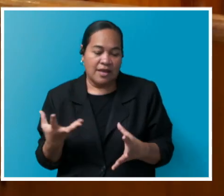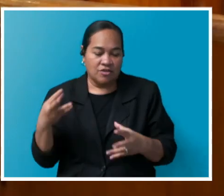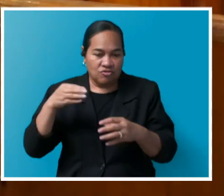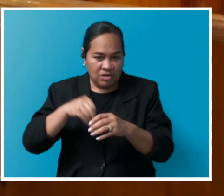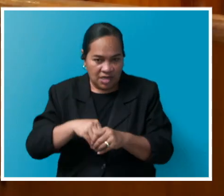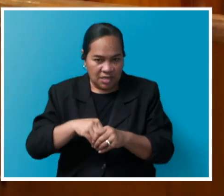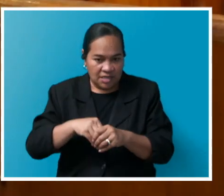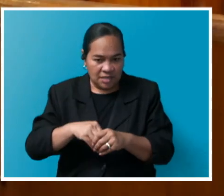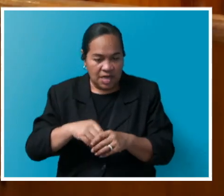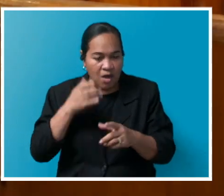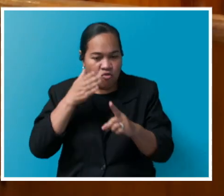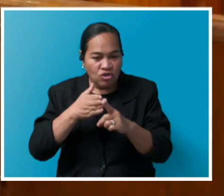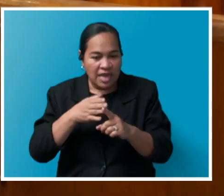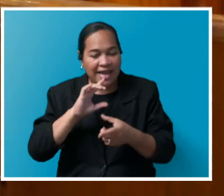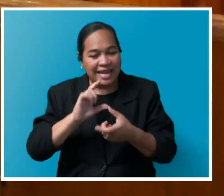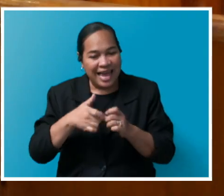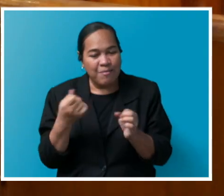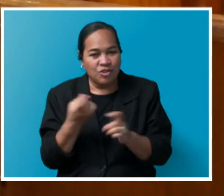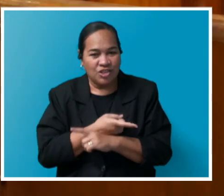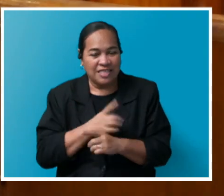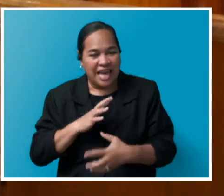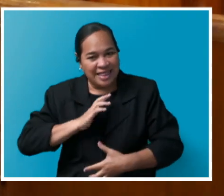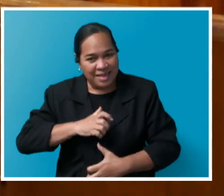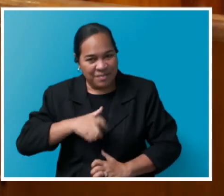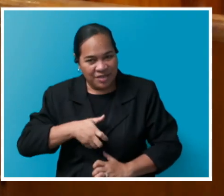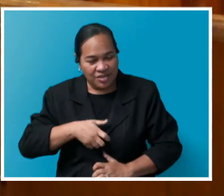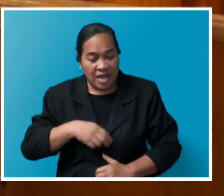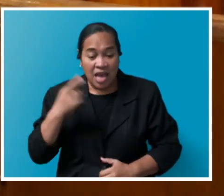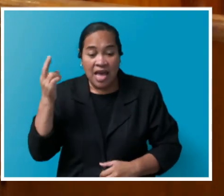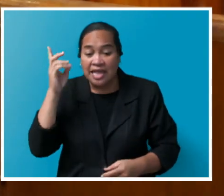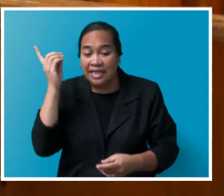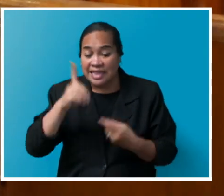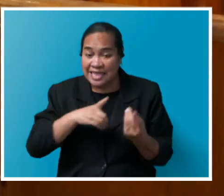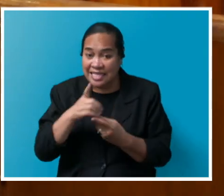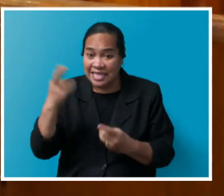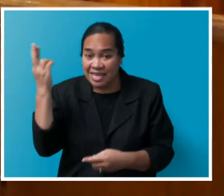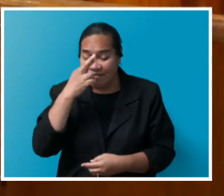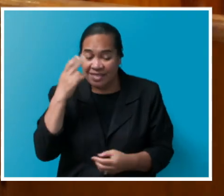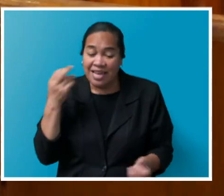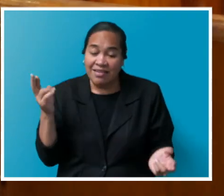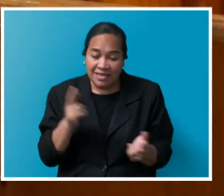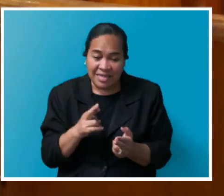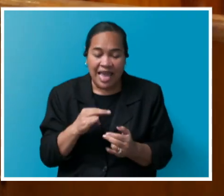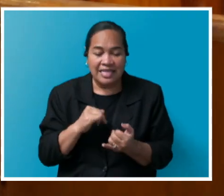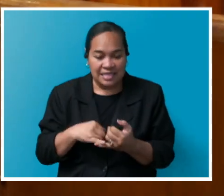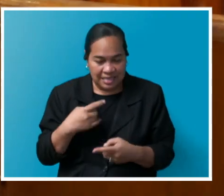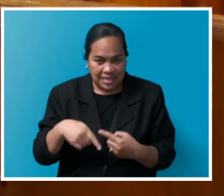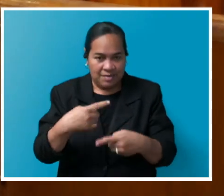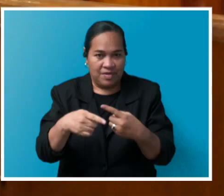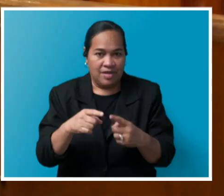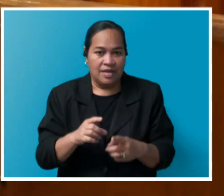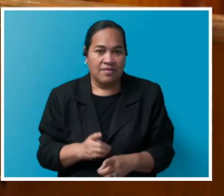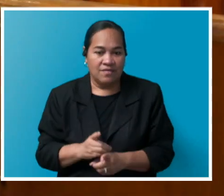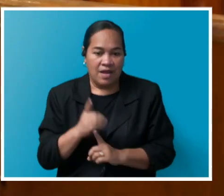climate change adaptation and disaster risk reduction and sustainable development. Fiji has